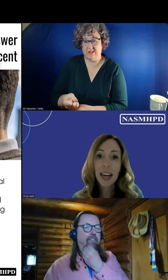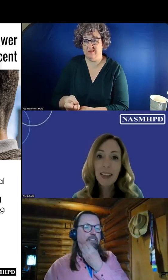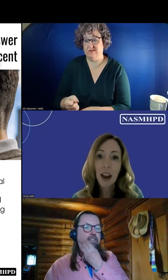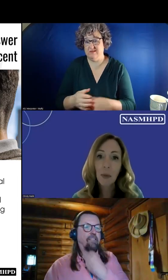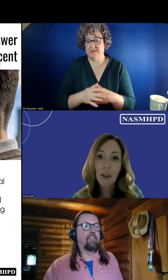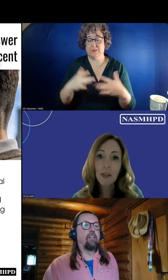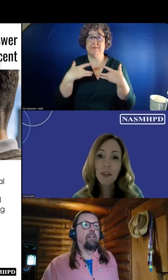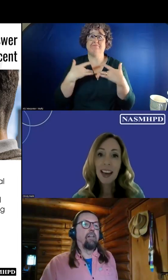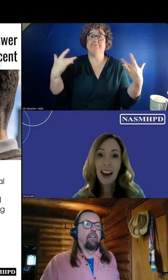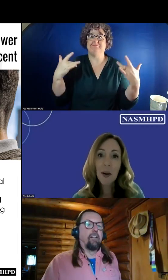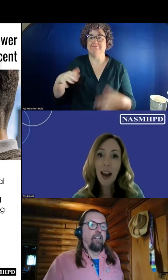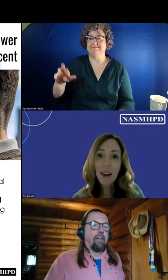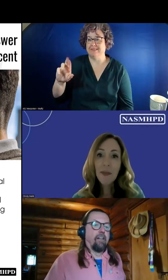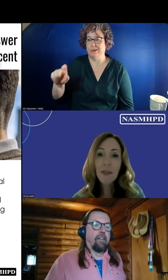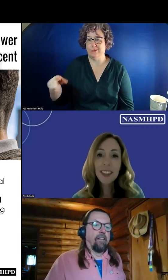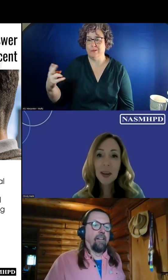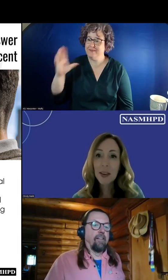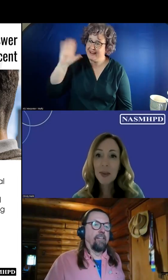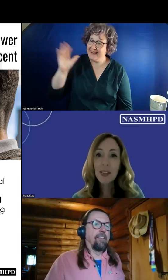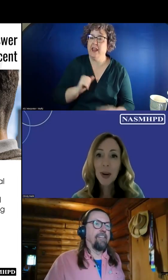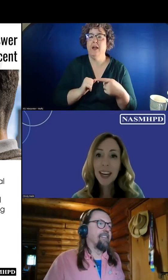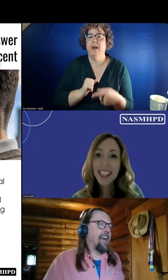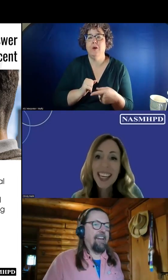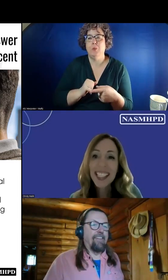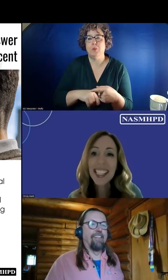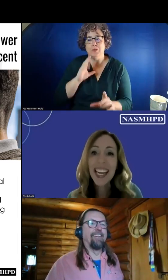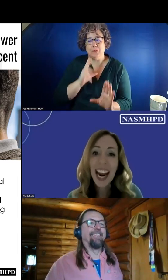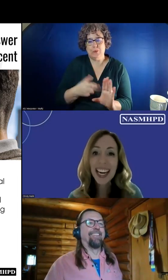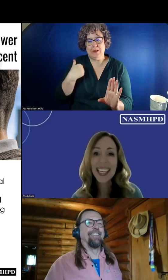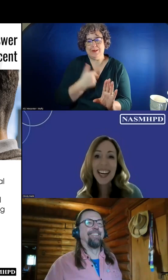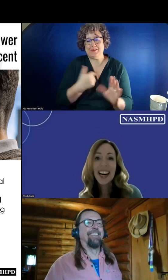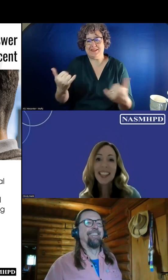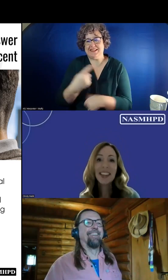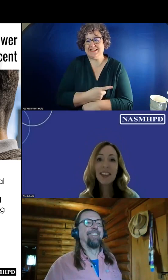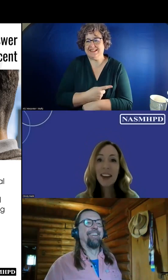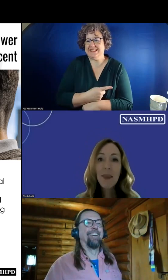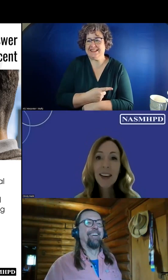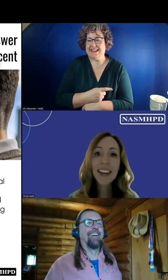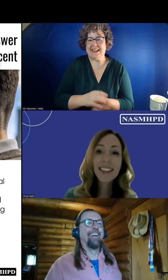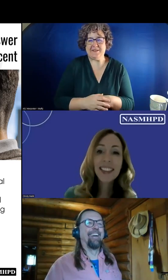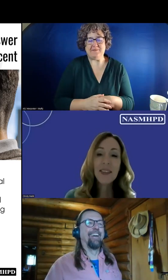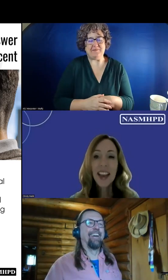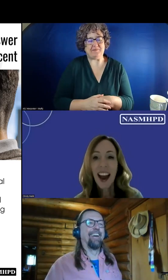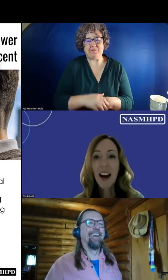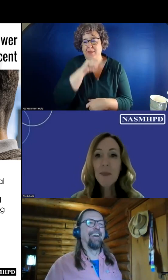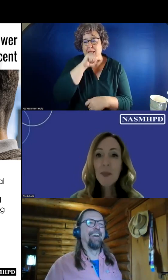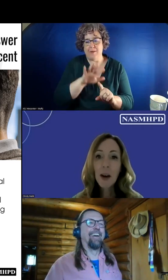just delighted that Ralph, hey Ralph, so you could join us today. So love the background.